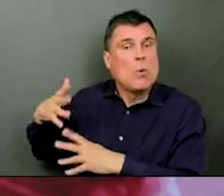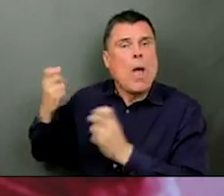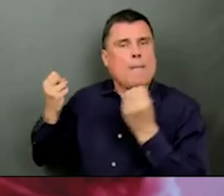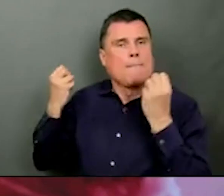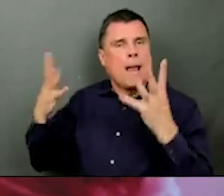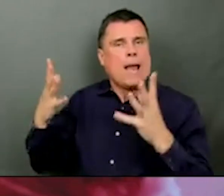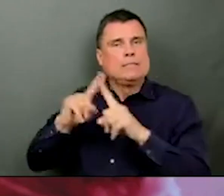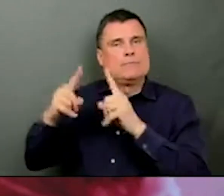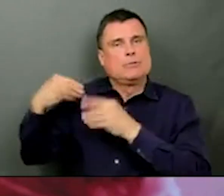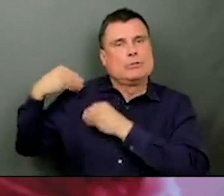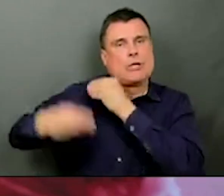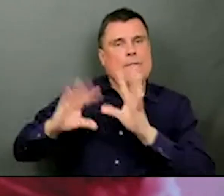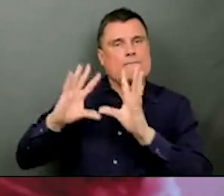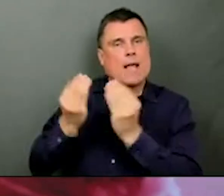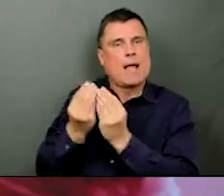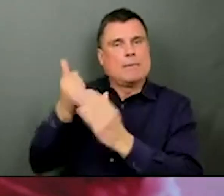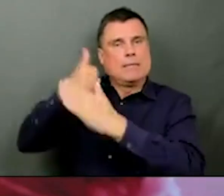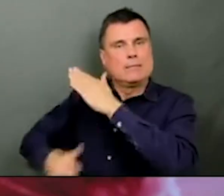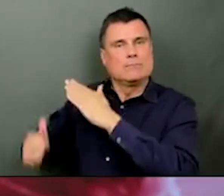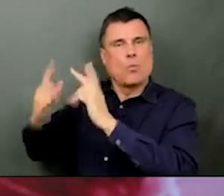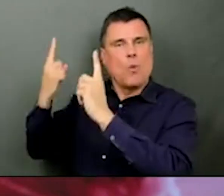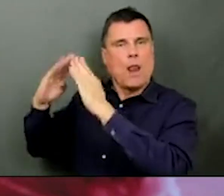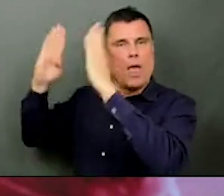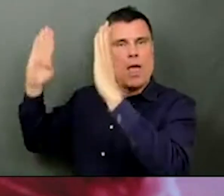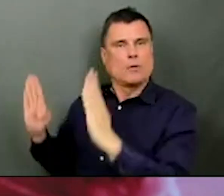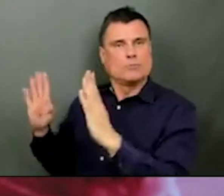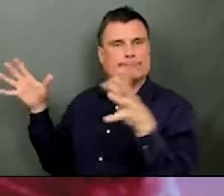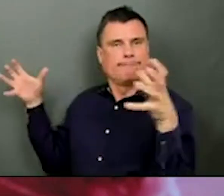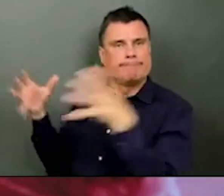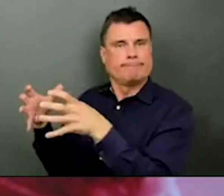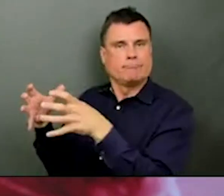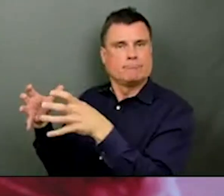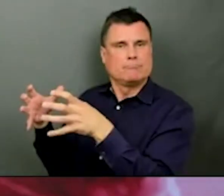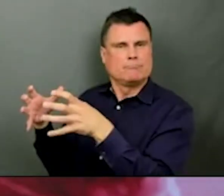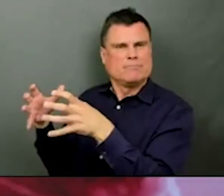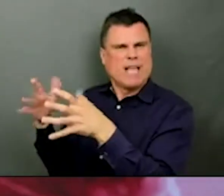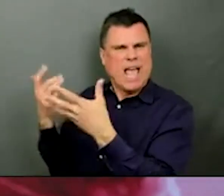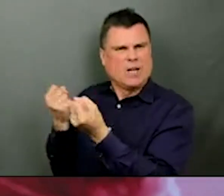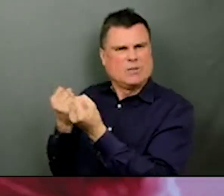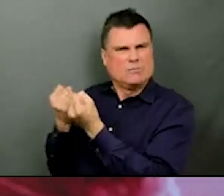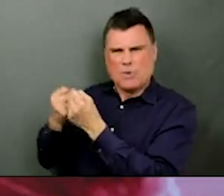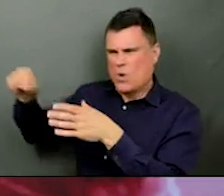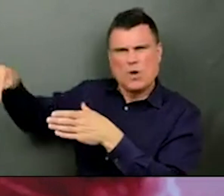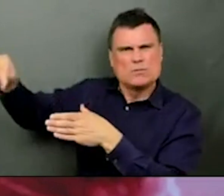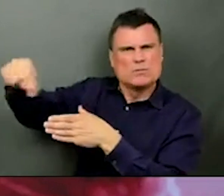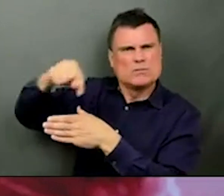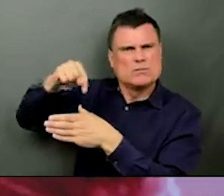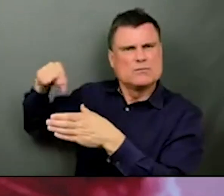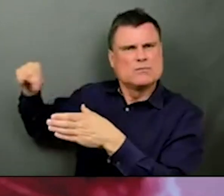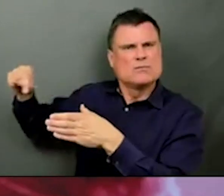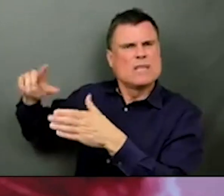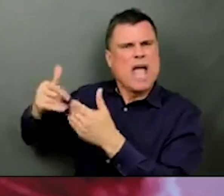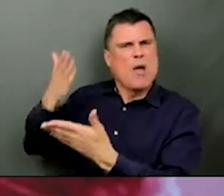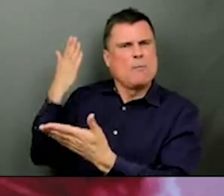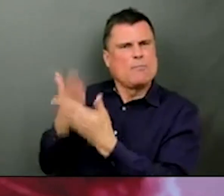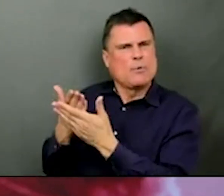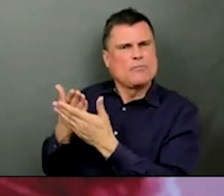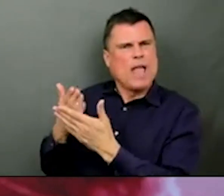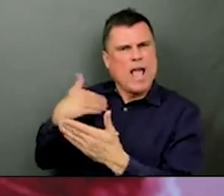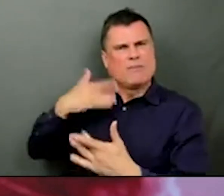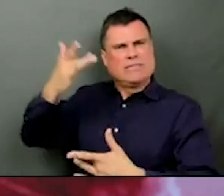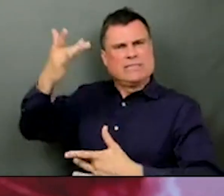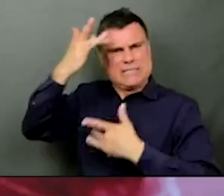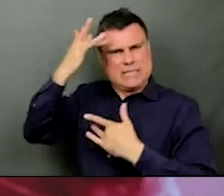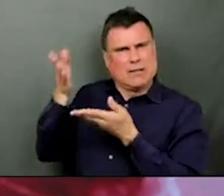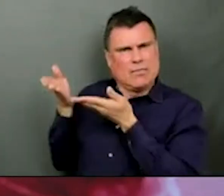So is there support for people in the household? How do you even prove that you're showing symptoms? Like,